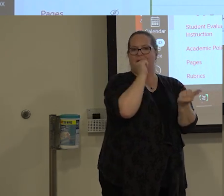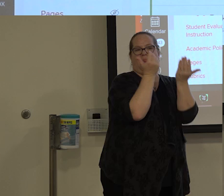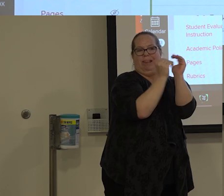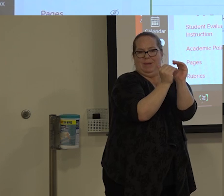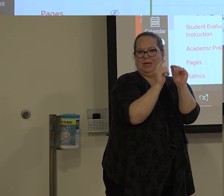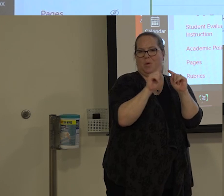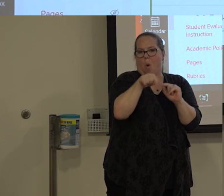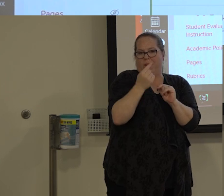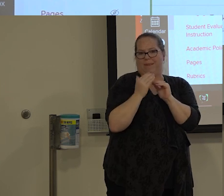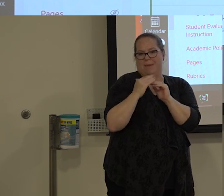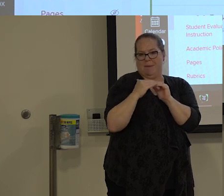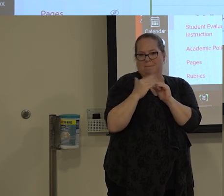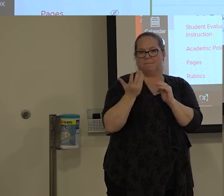minimum.